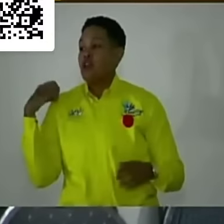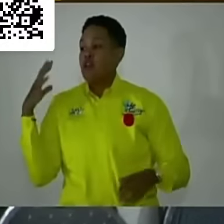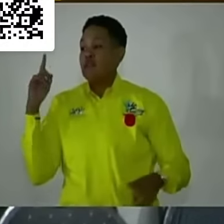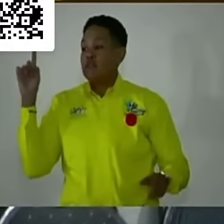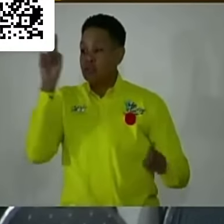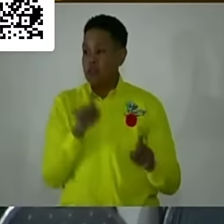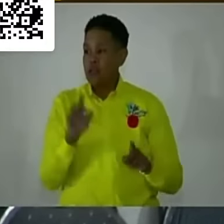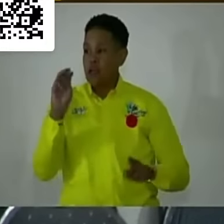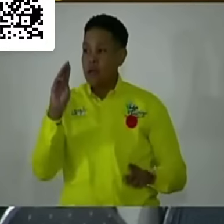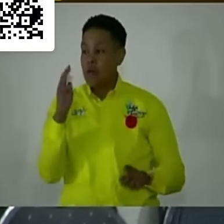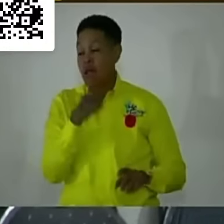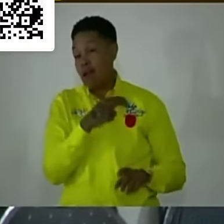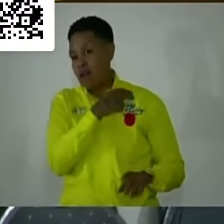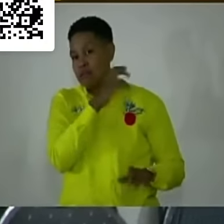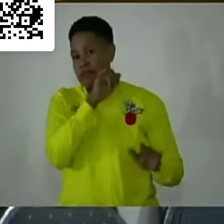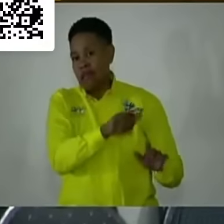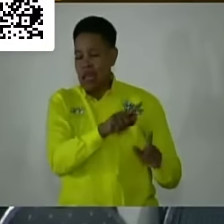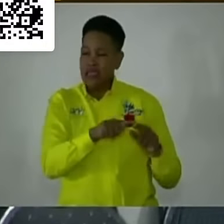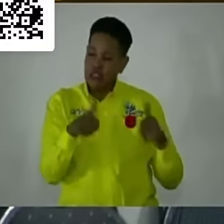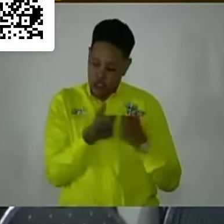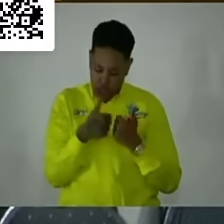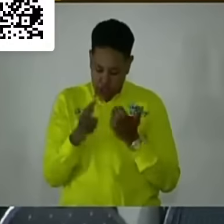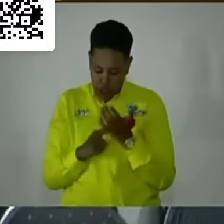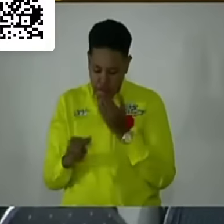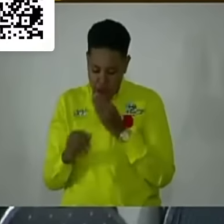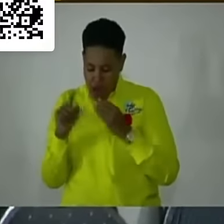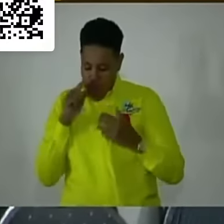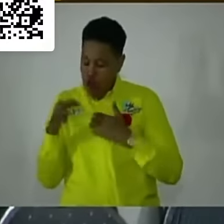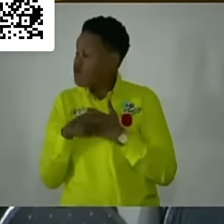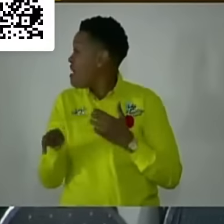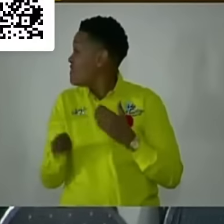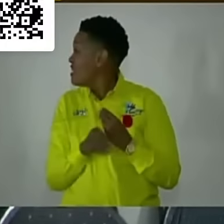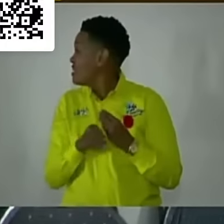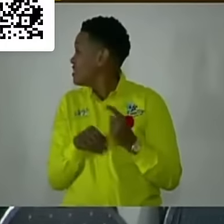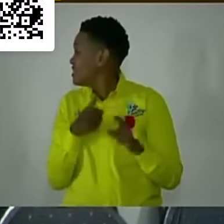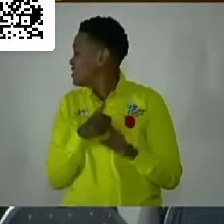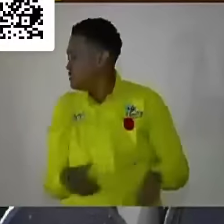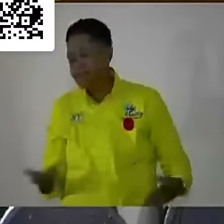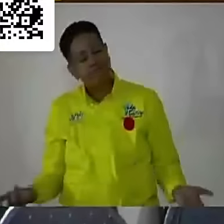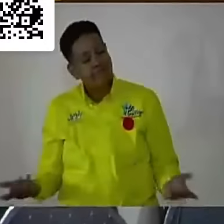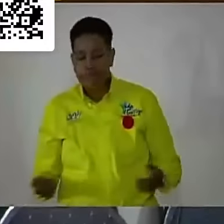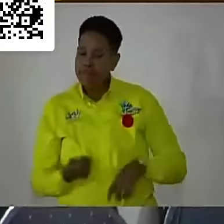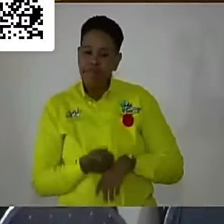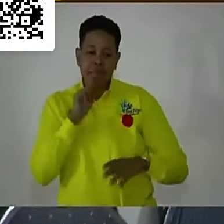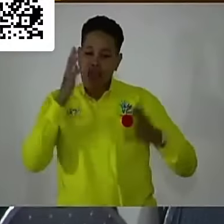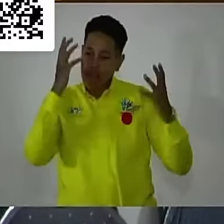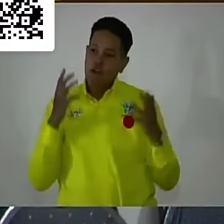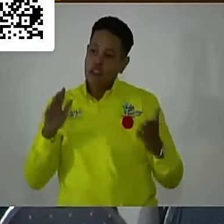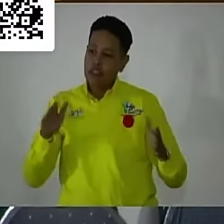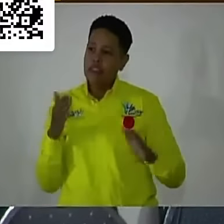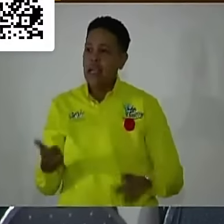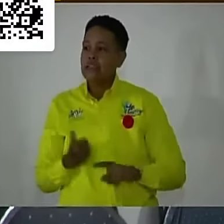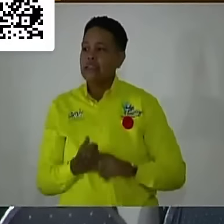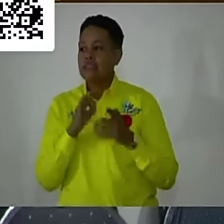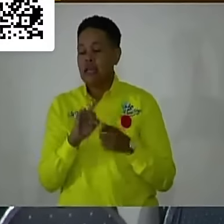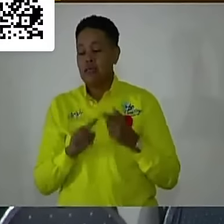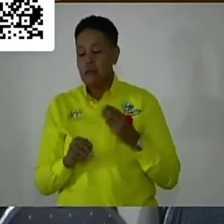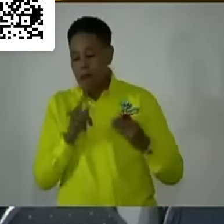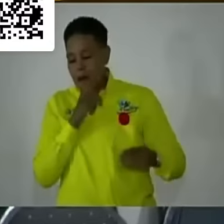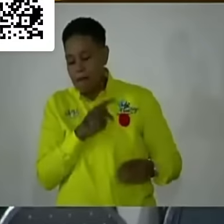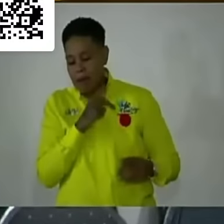at Cornwall, and even though it's challenging, and the reference to an unfortunate death and patients